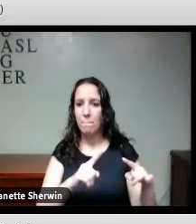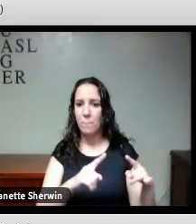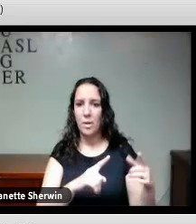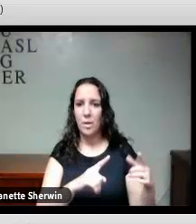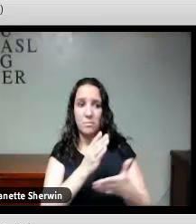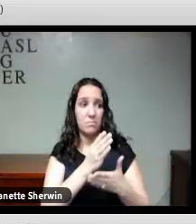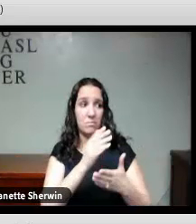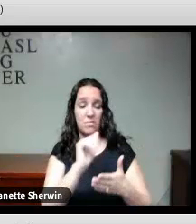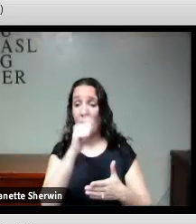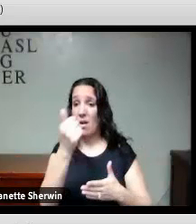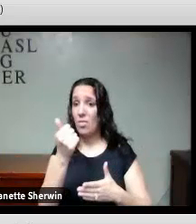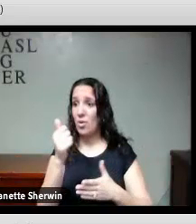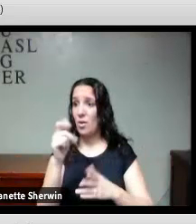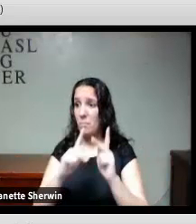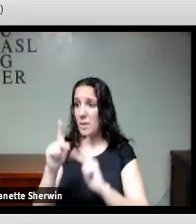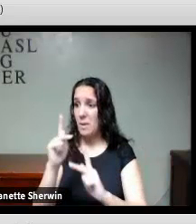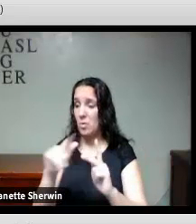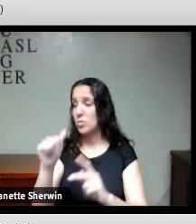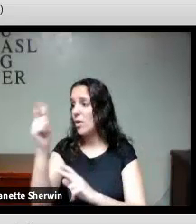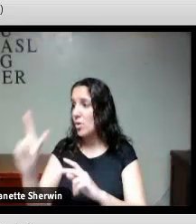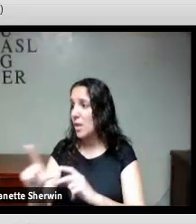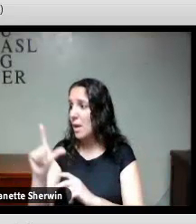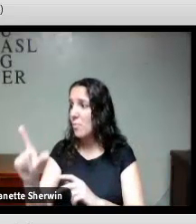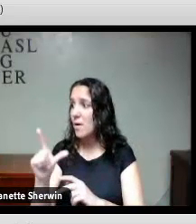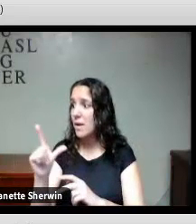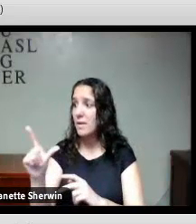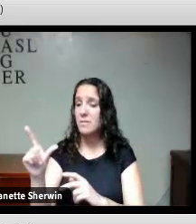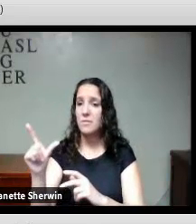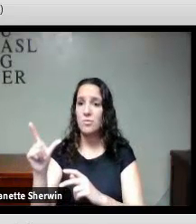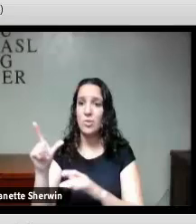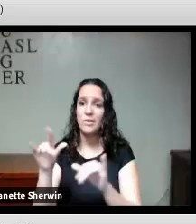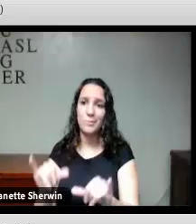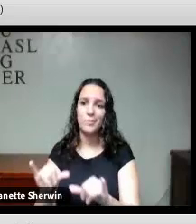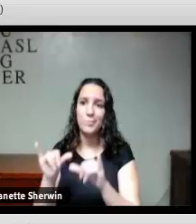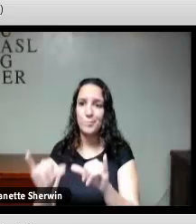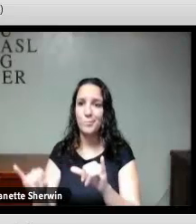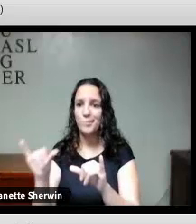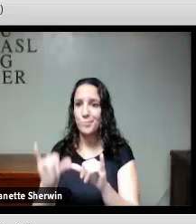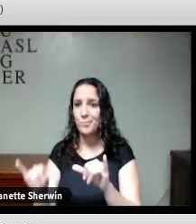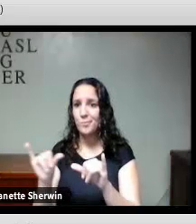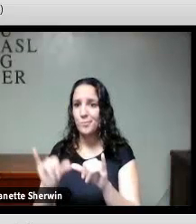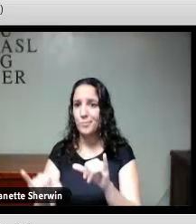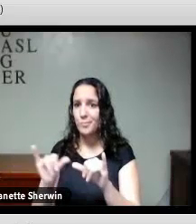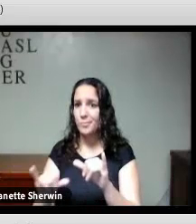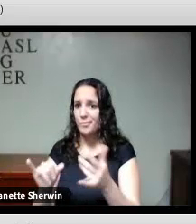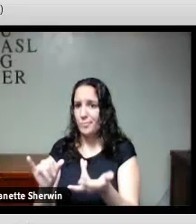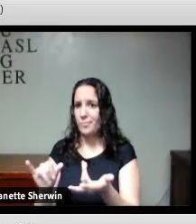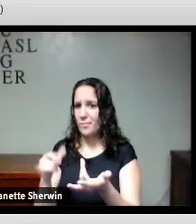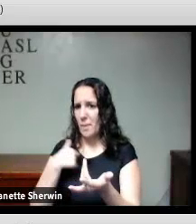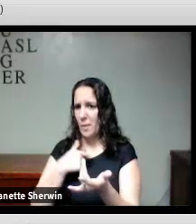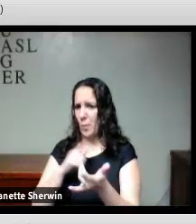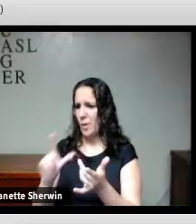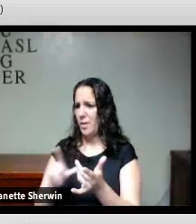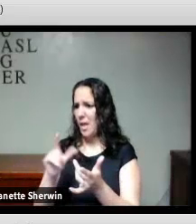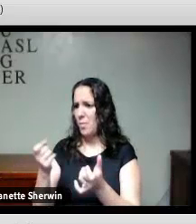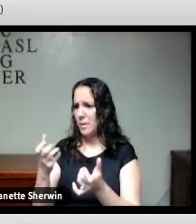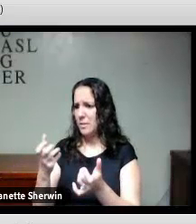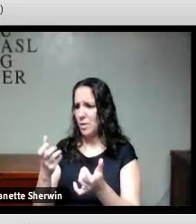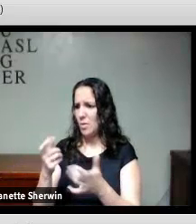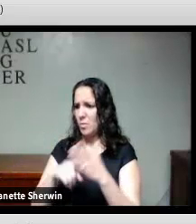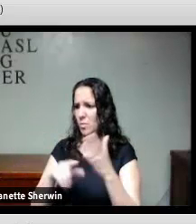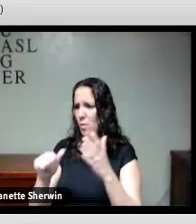other coworkers or other libraries have just sort of gone along because they're the library. Where else are people going to go? And that mentality